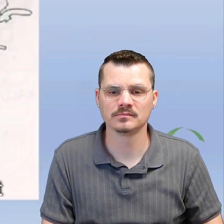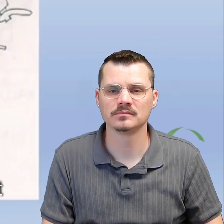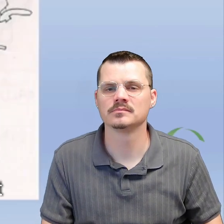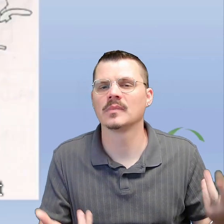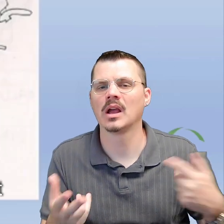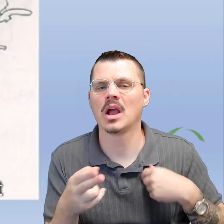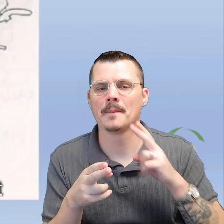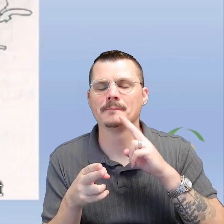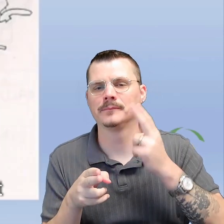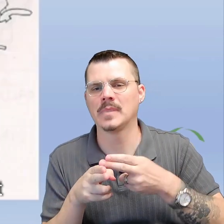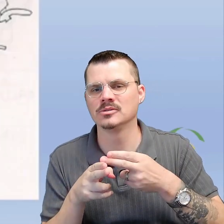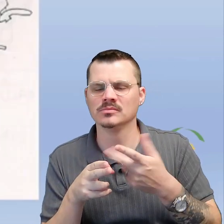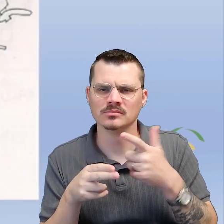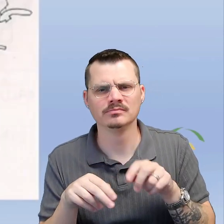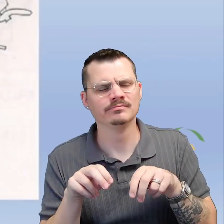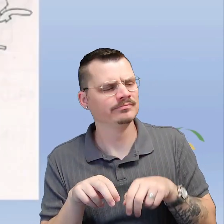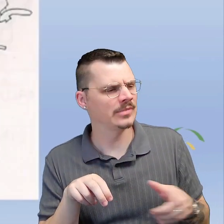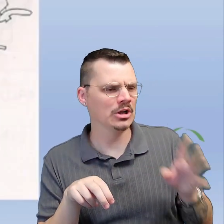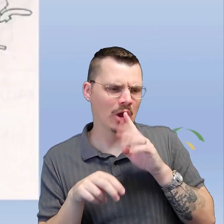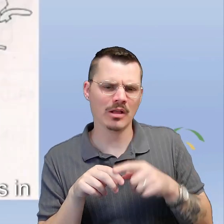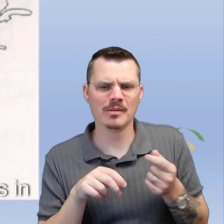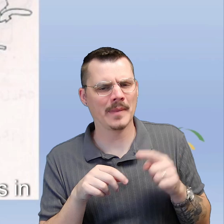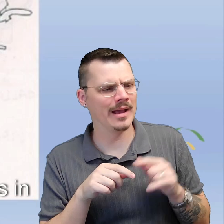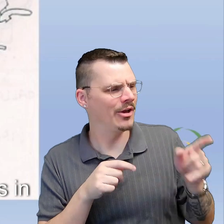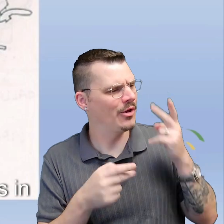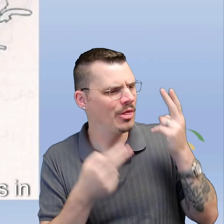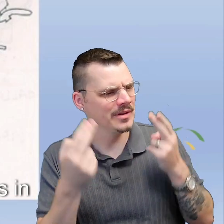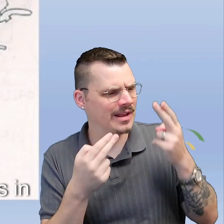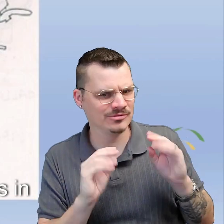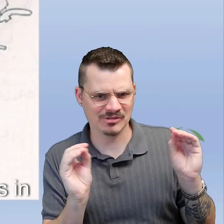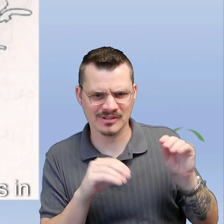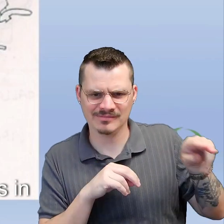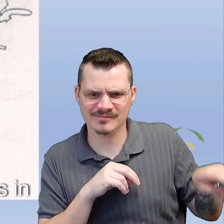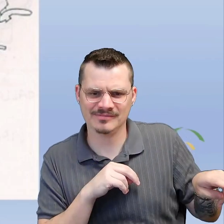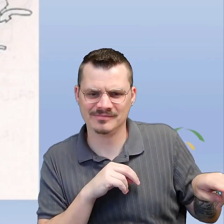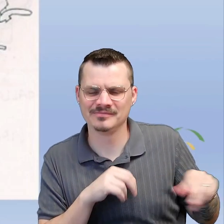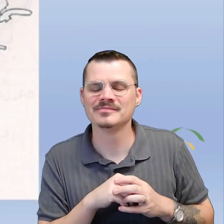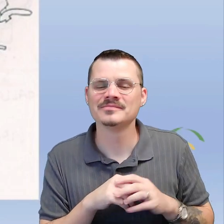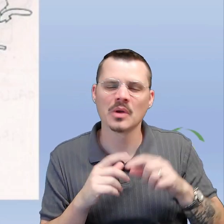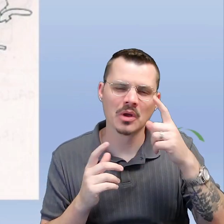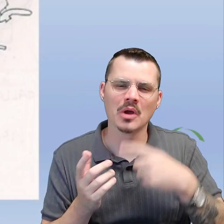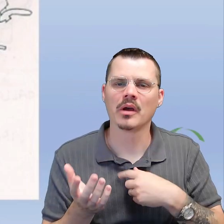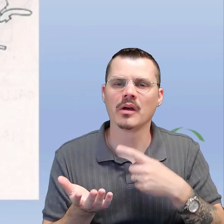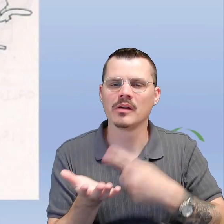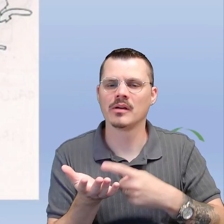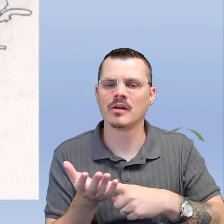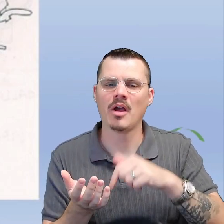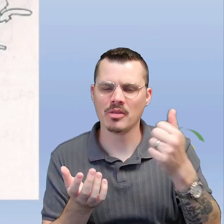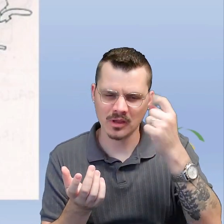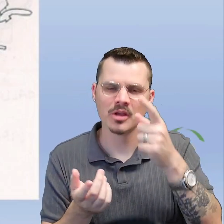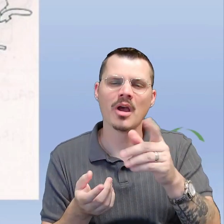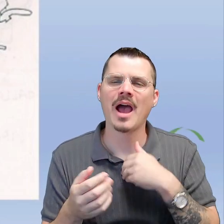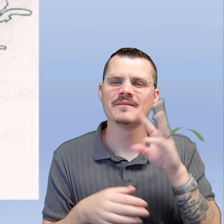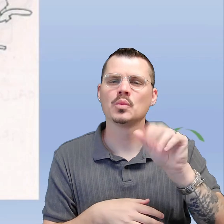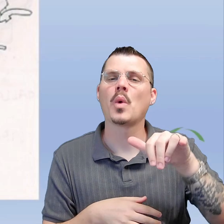I'll just mention, let's talk a little bit about those hallucinations. I'll just mention, and we looked at this in another seminar, there are